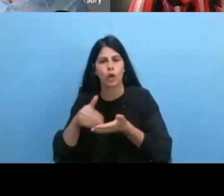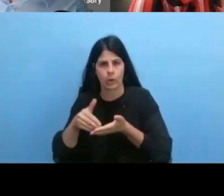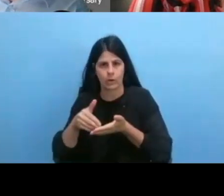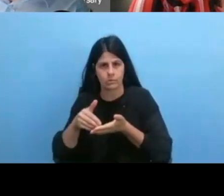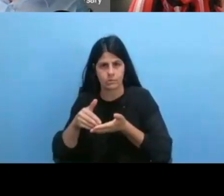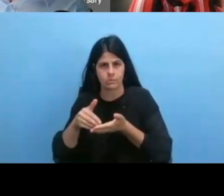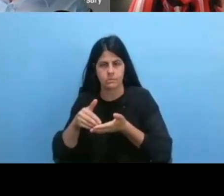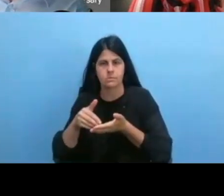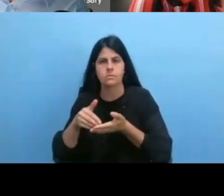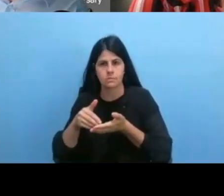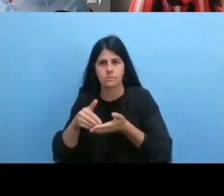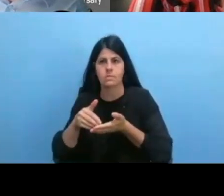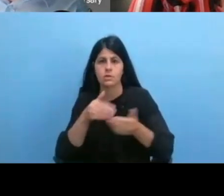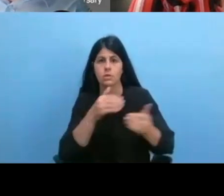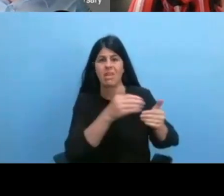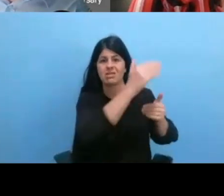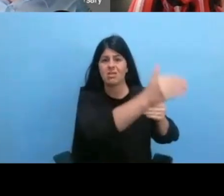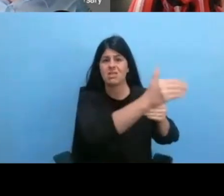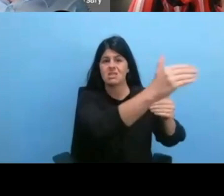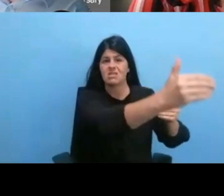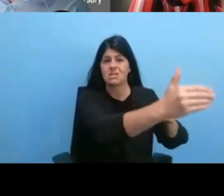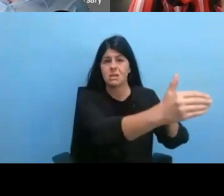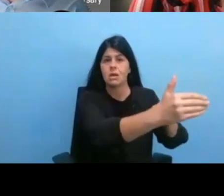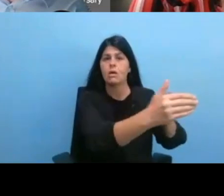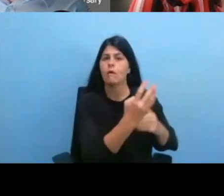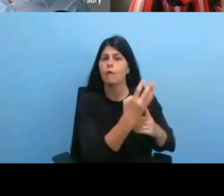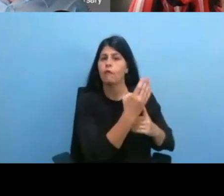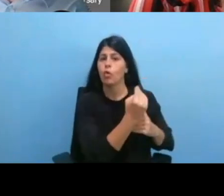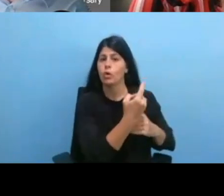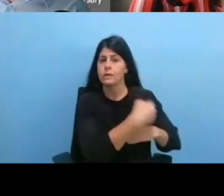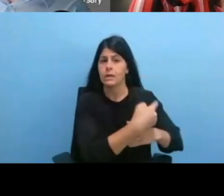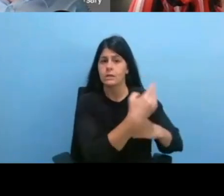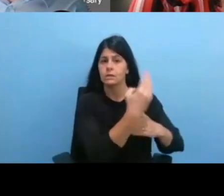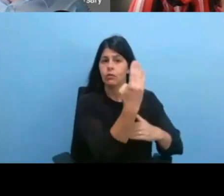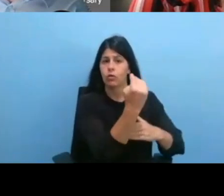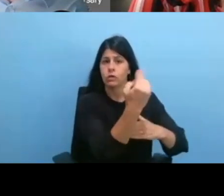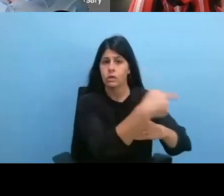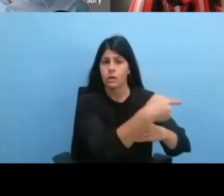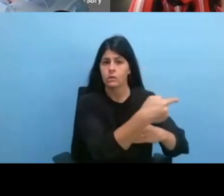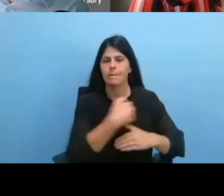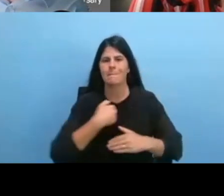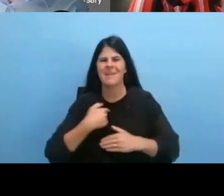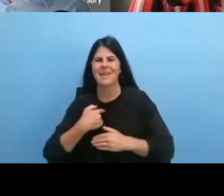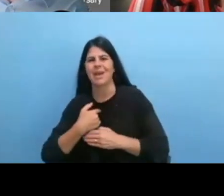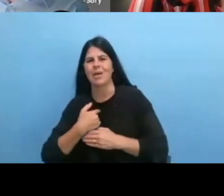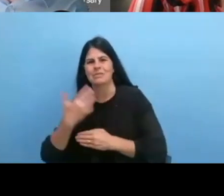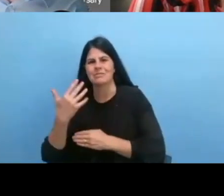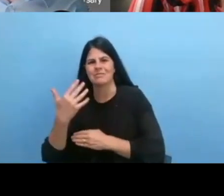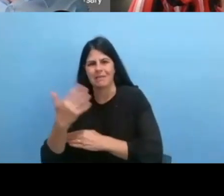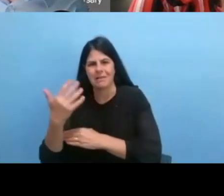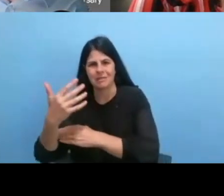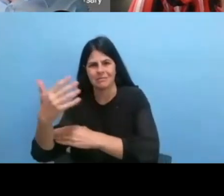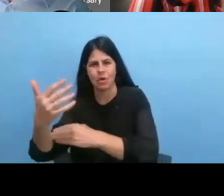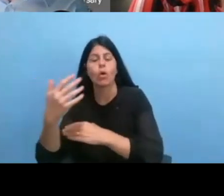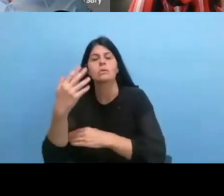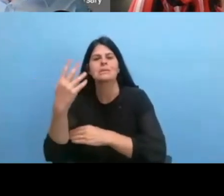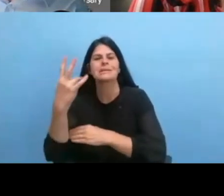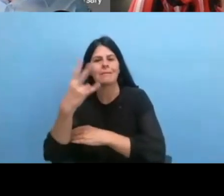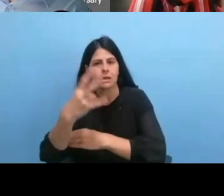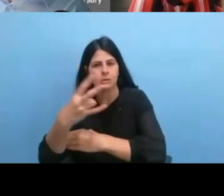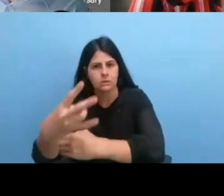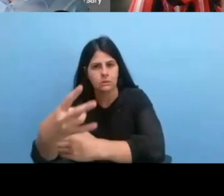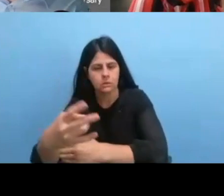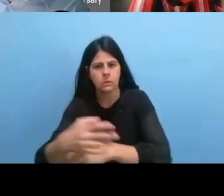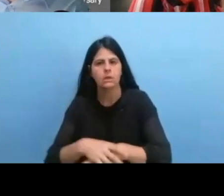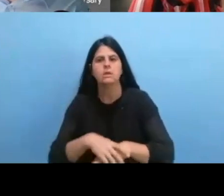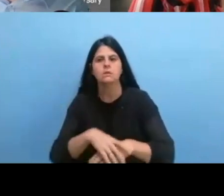of approximate the number of hours that my colleagues would have. And those are typically the busiest hours anyway in the ED